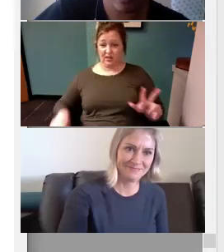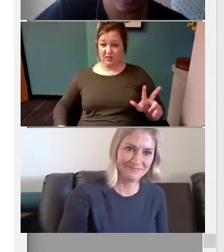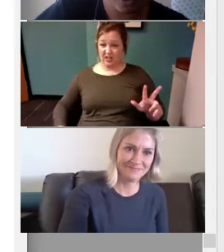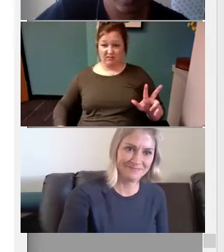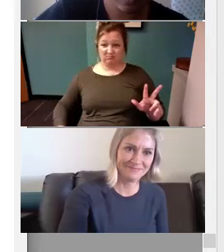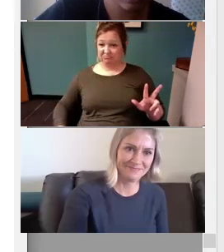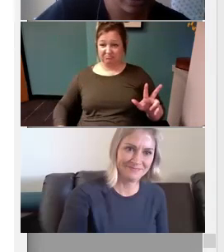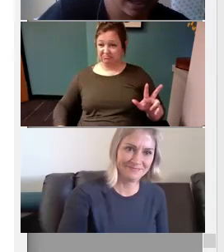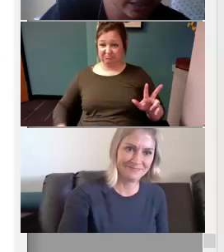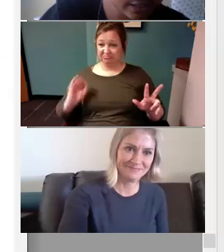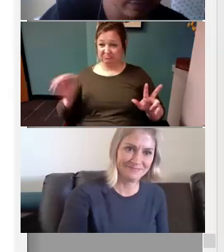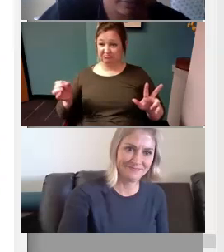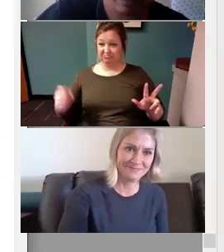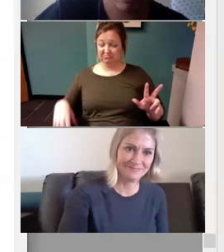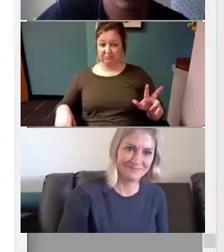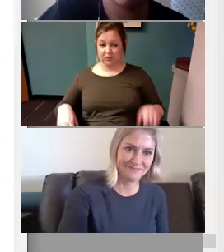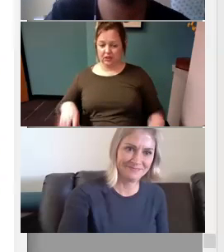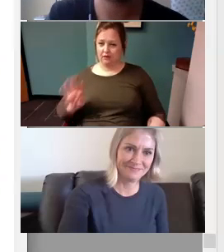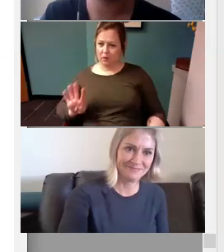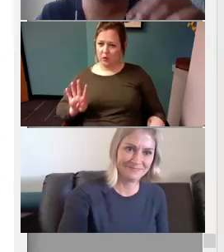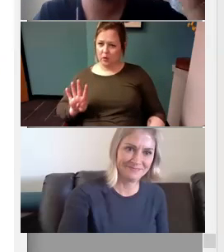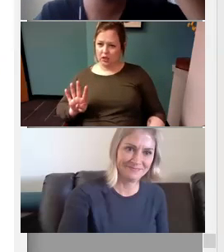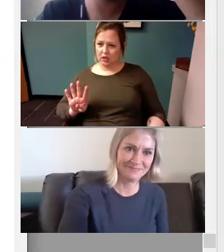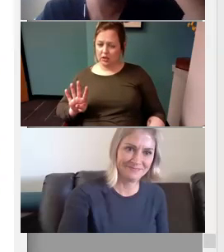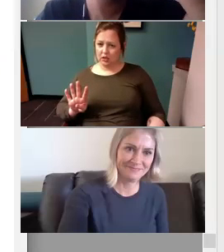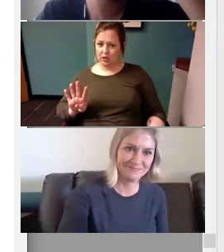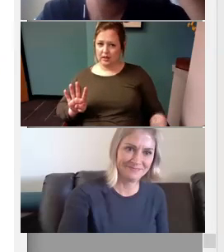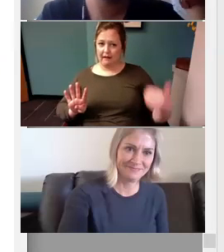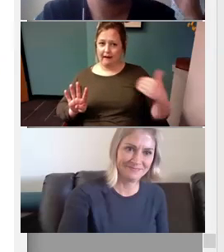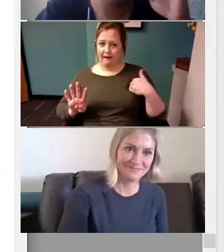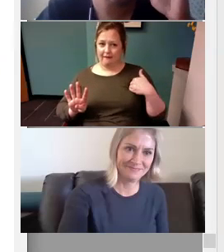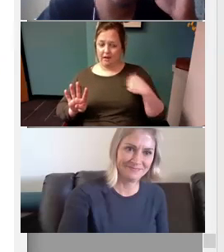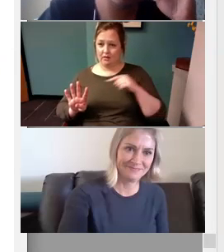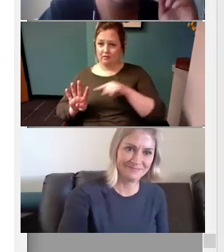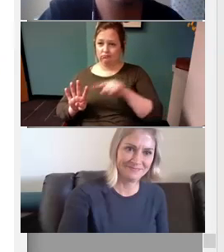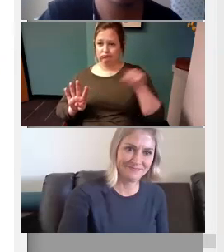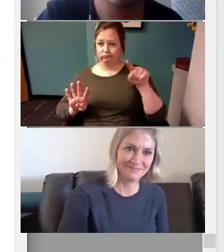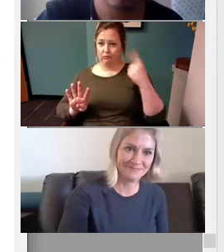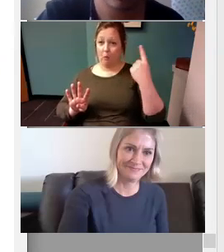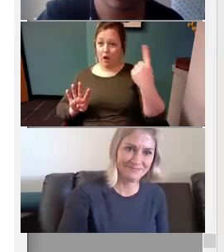And from 4, I have a connection to 1, right?